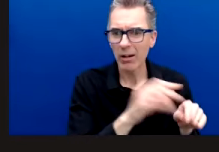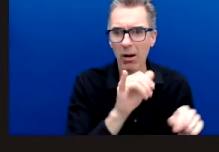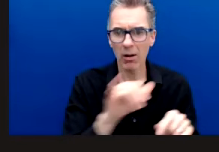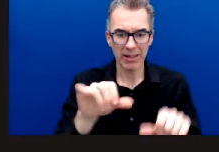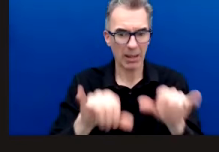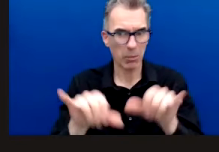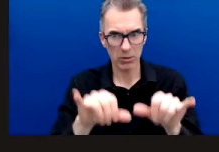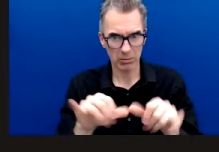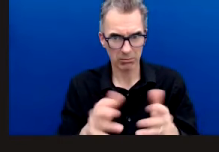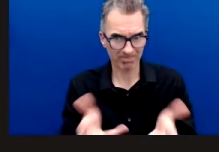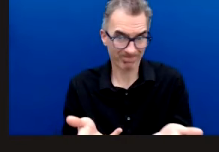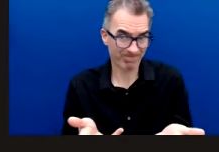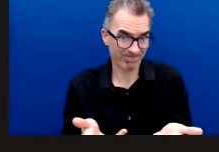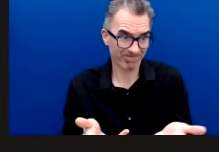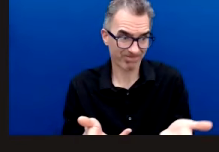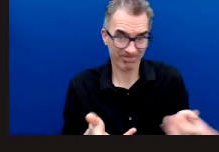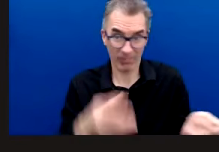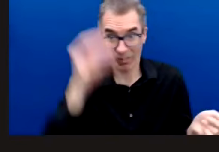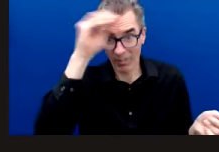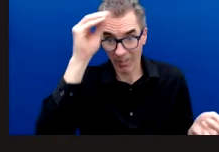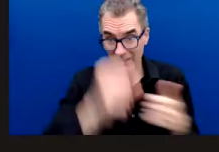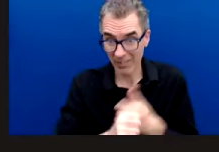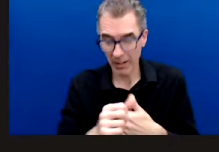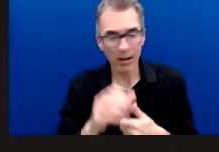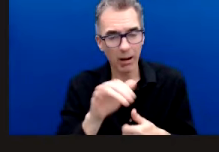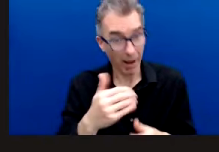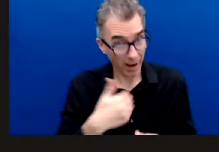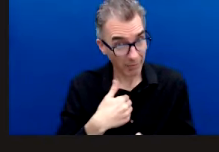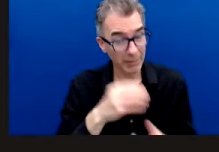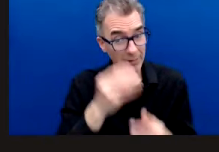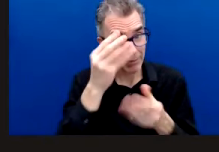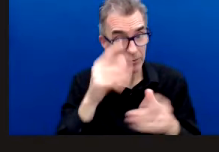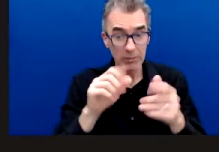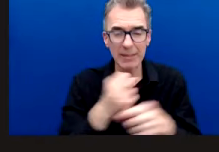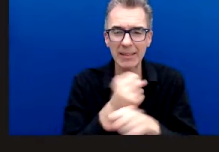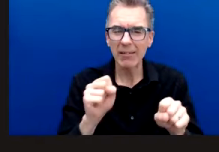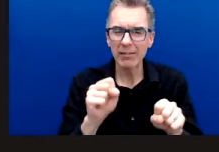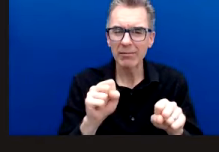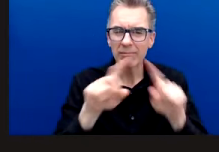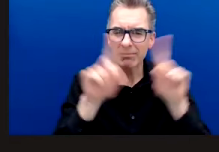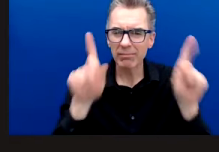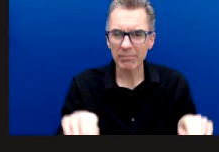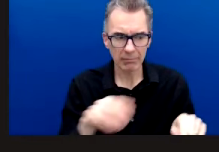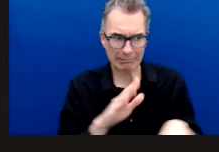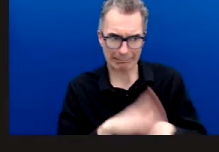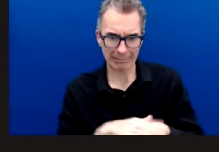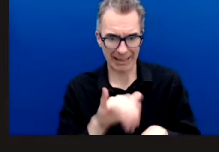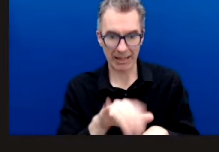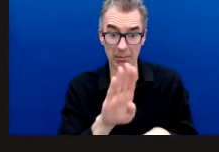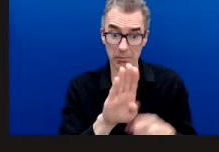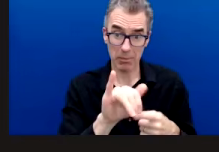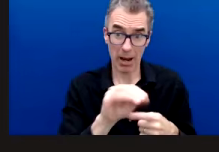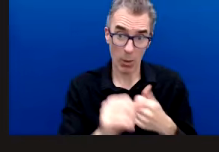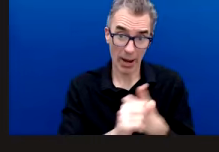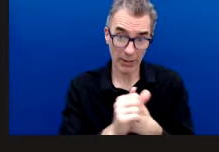So is there a sheet indicating the safety data sheet representing, saying, hey, this is a biohazard,